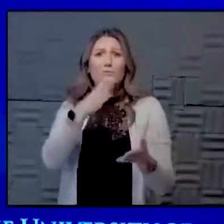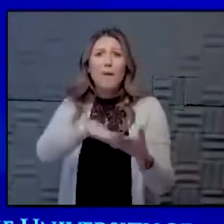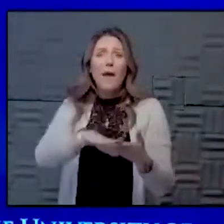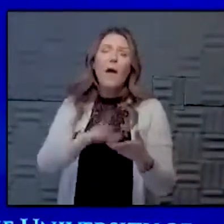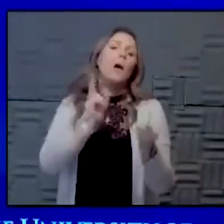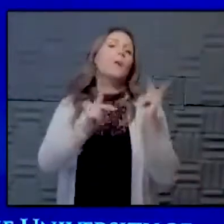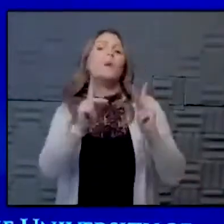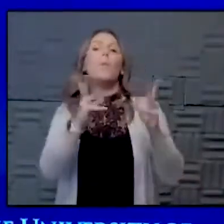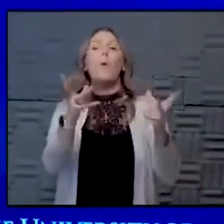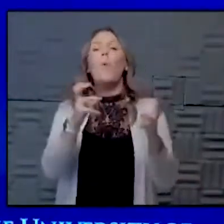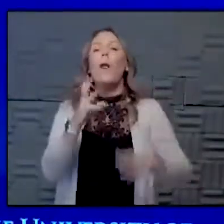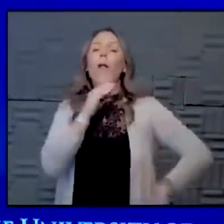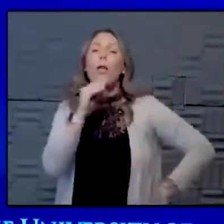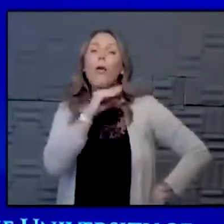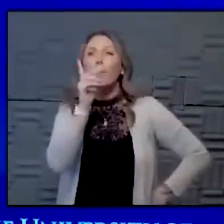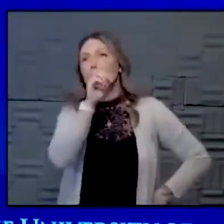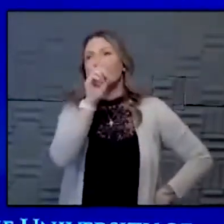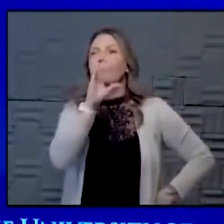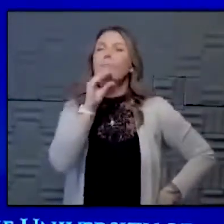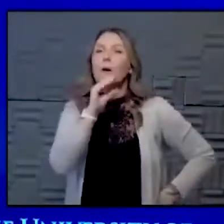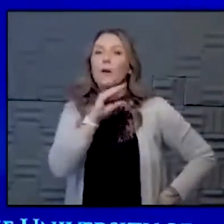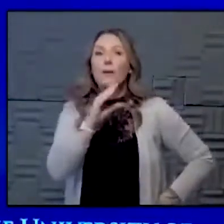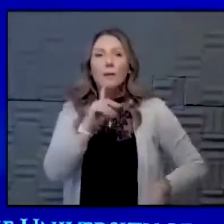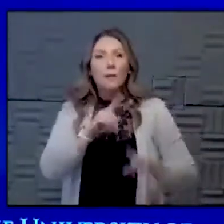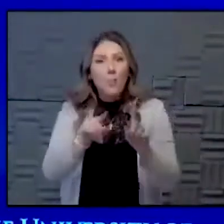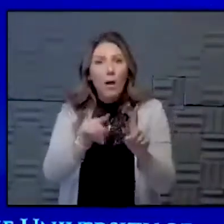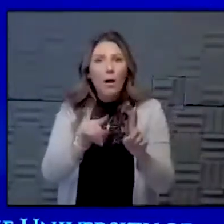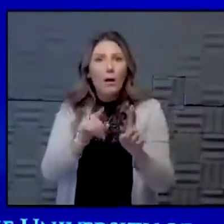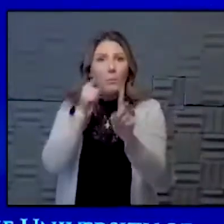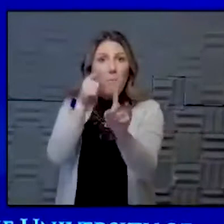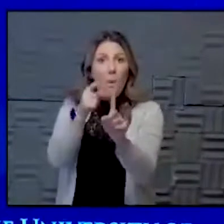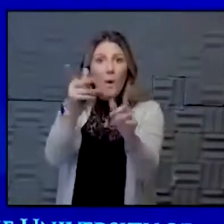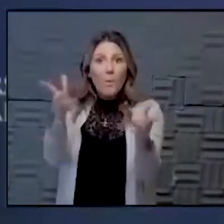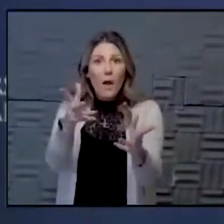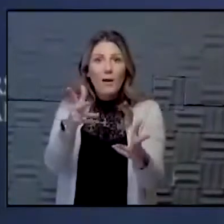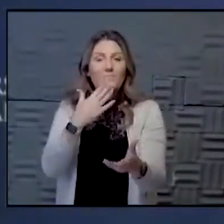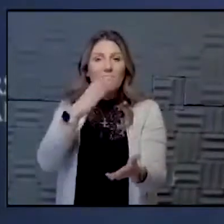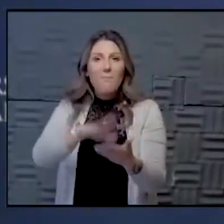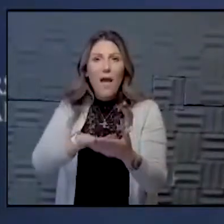up with a bunch of other lies, but the reality is it's bad. Dr. Jones, anything you want to add to